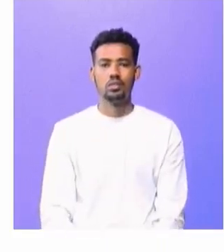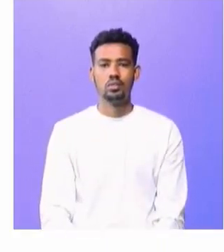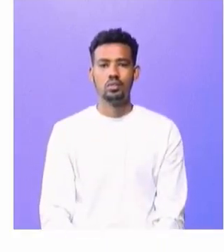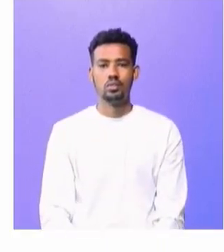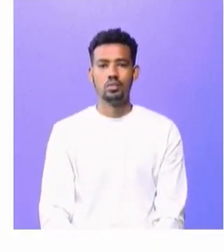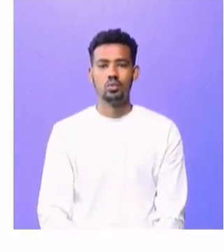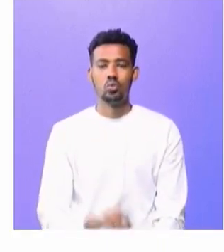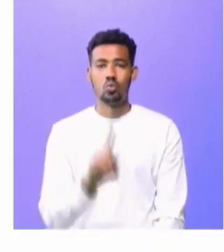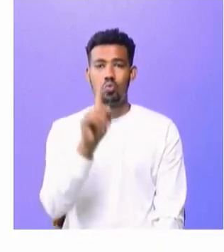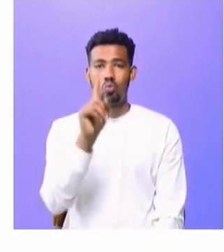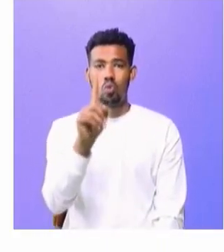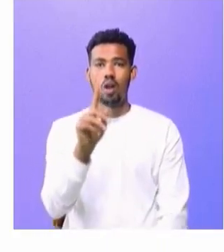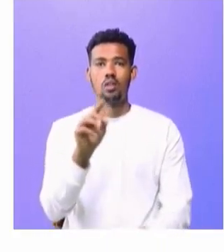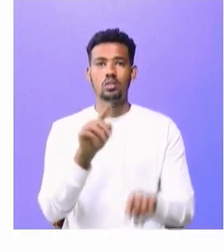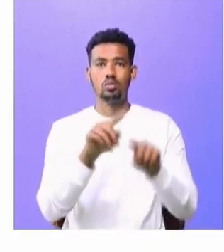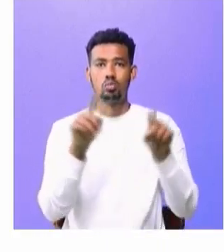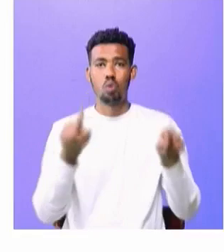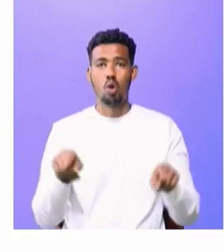box.